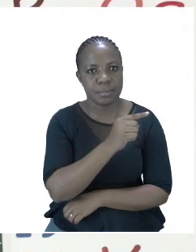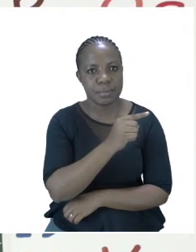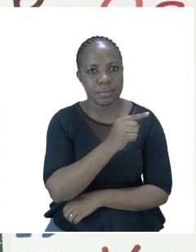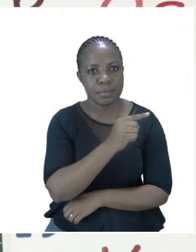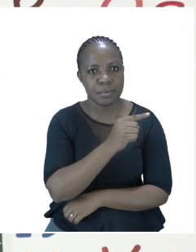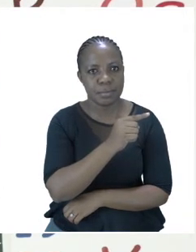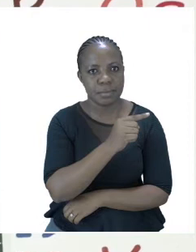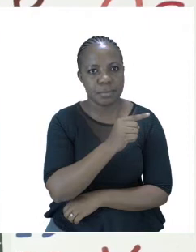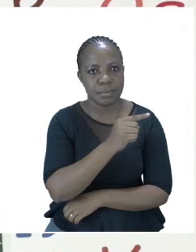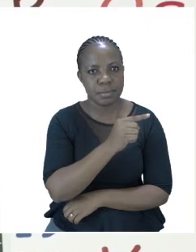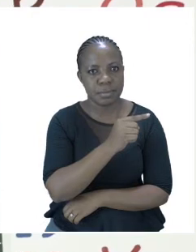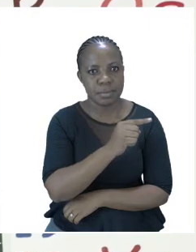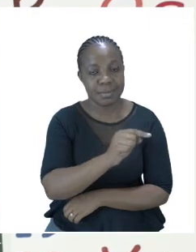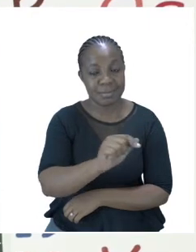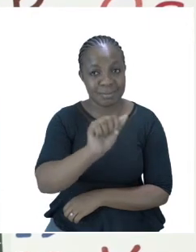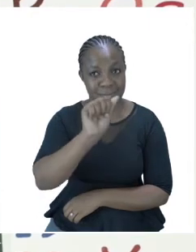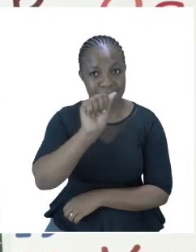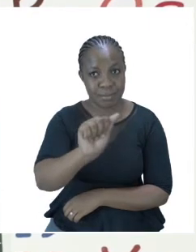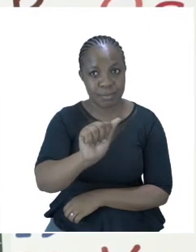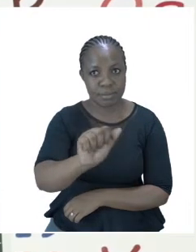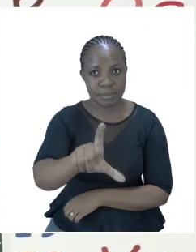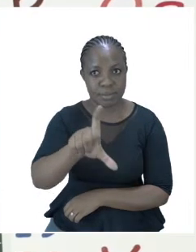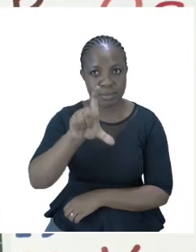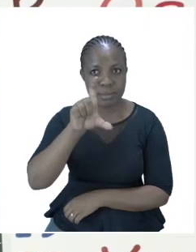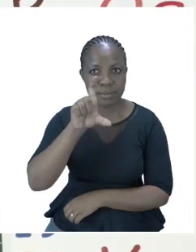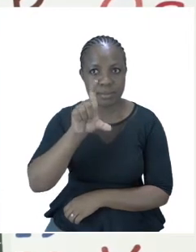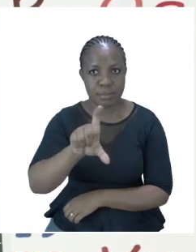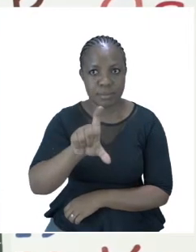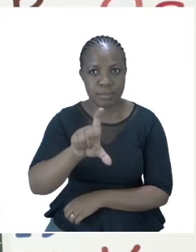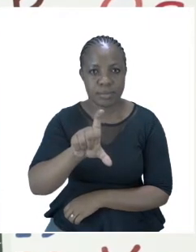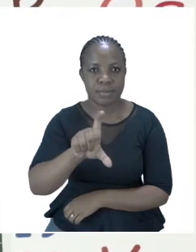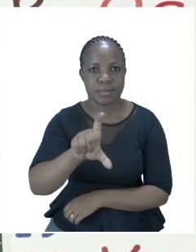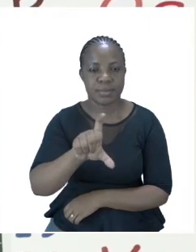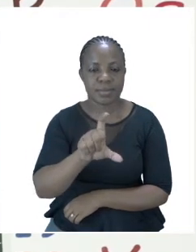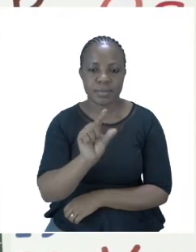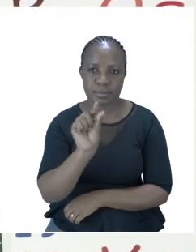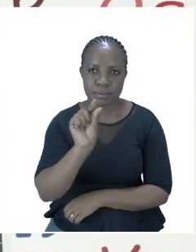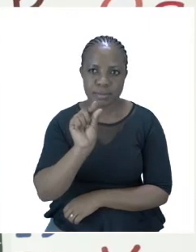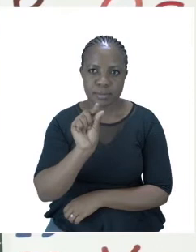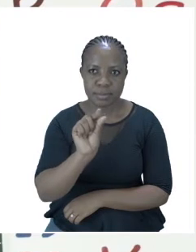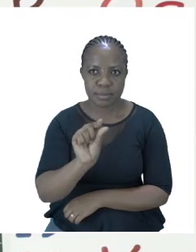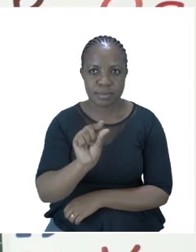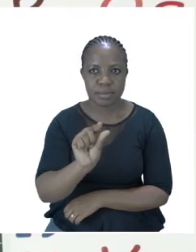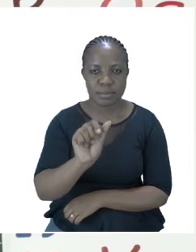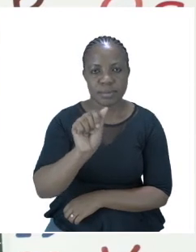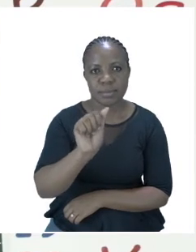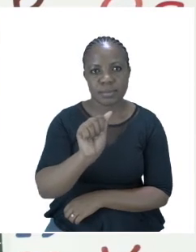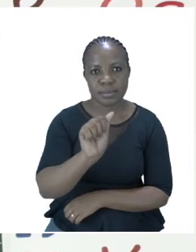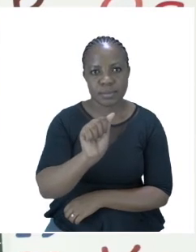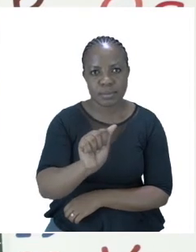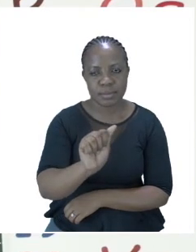is how we make our letter, capital letter A. Let us now make our small letter.